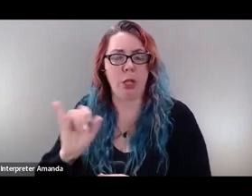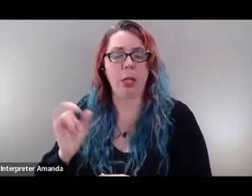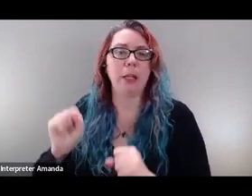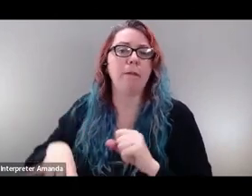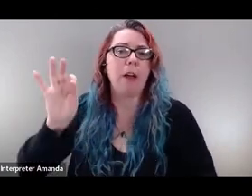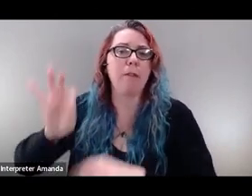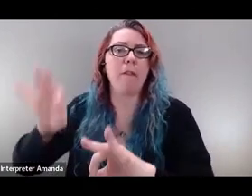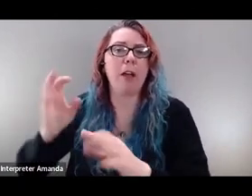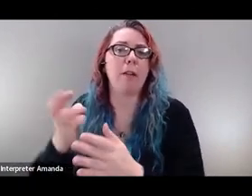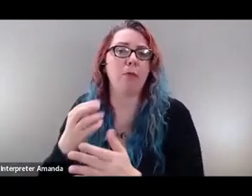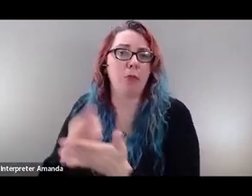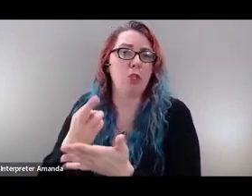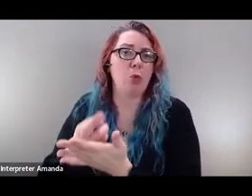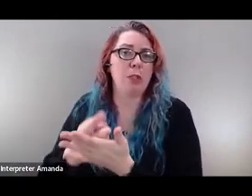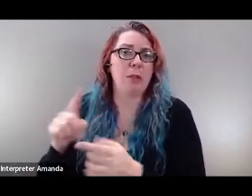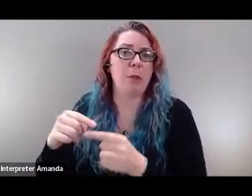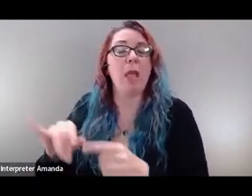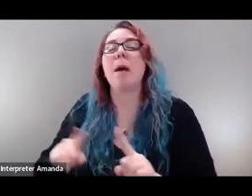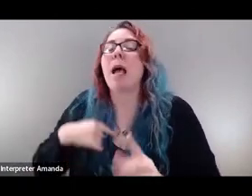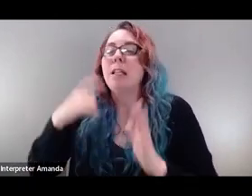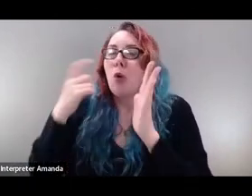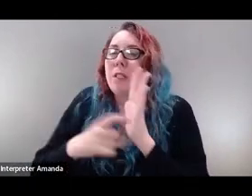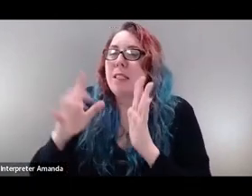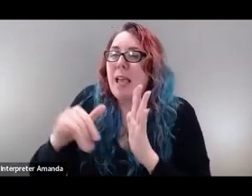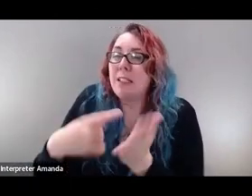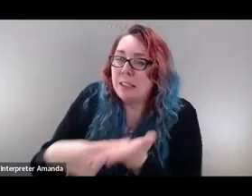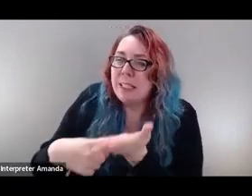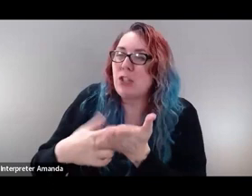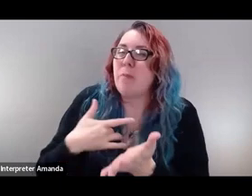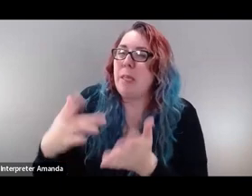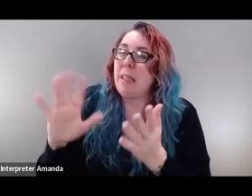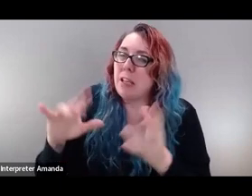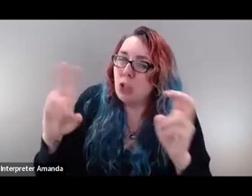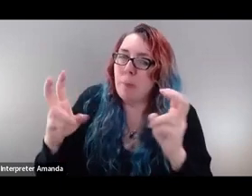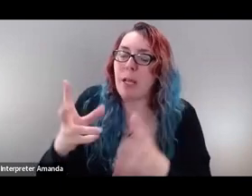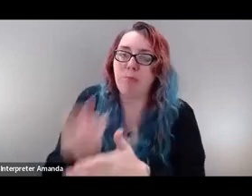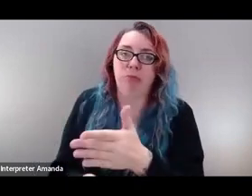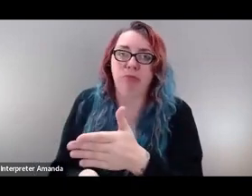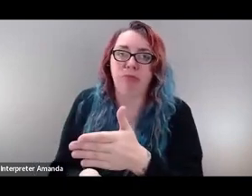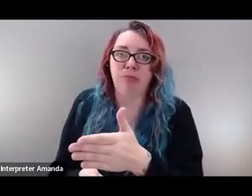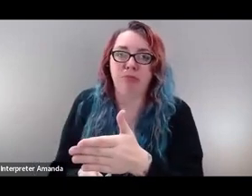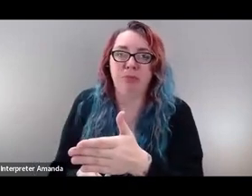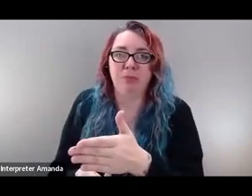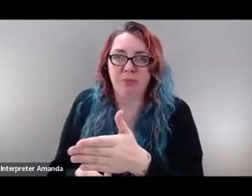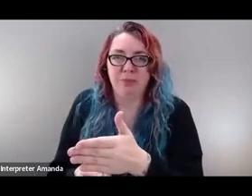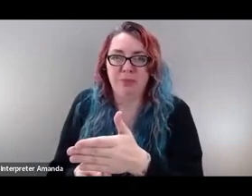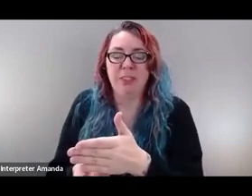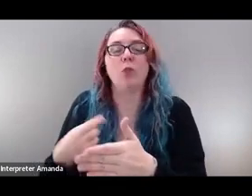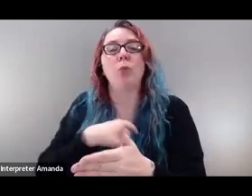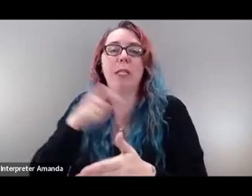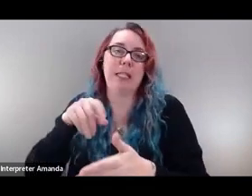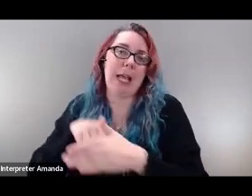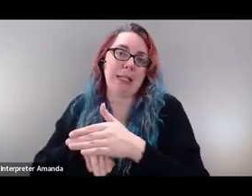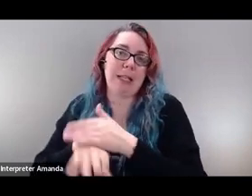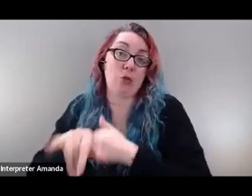worry is that that conversation is often really lost. So I think, you know, beginning with having access to that information is really critical, but then